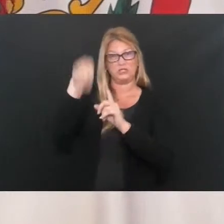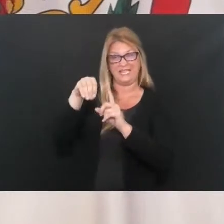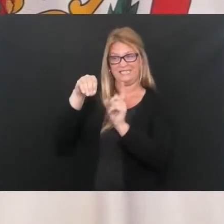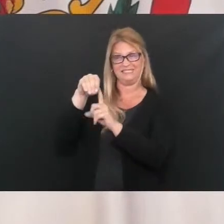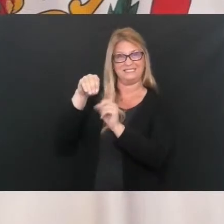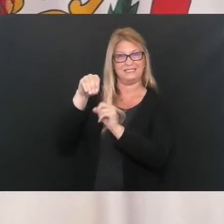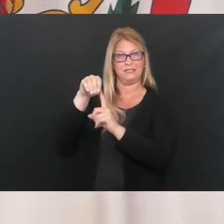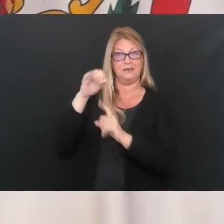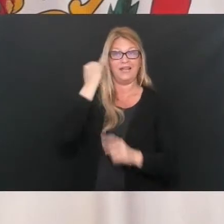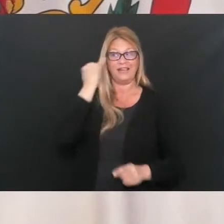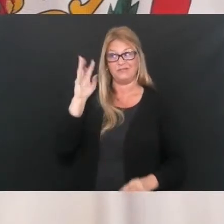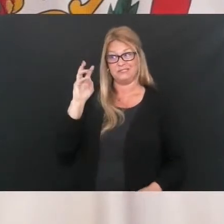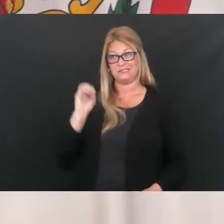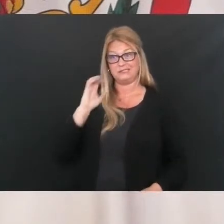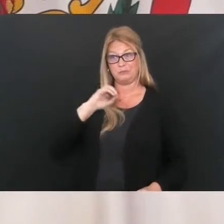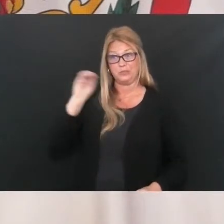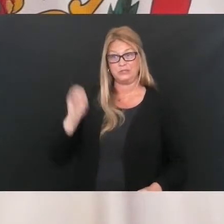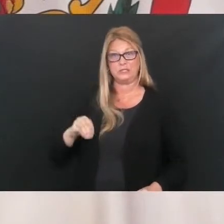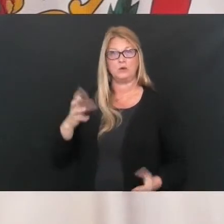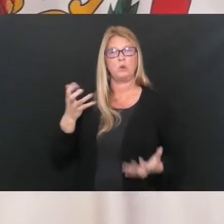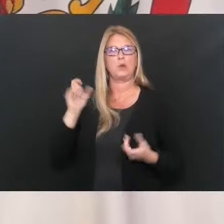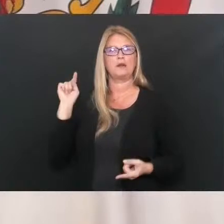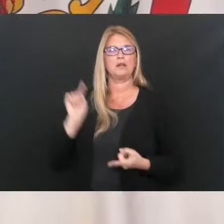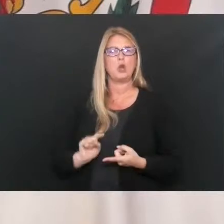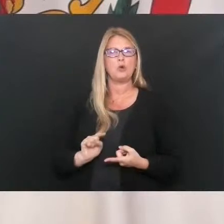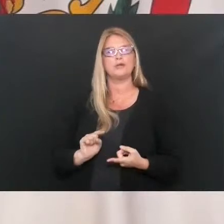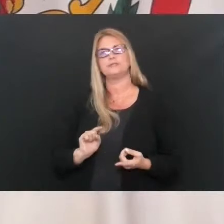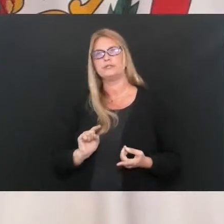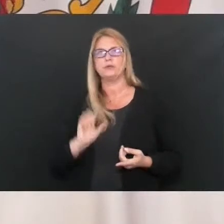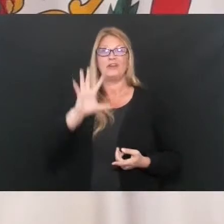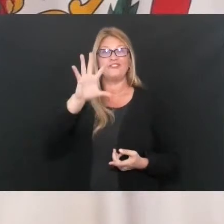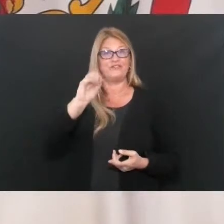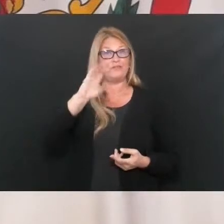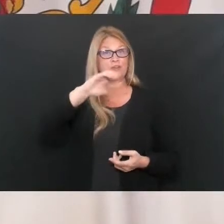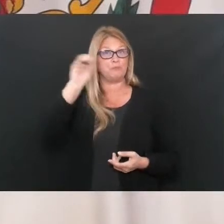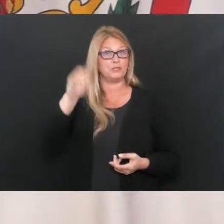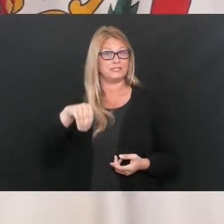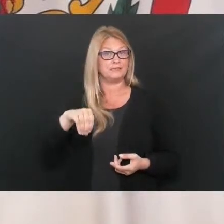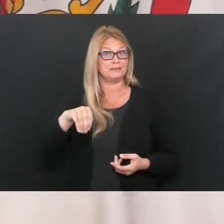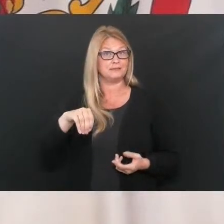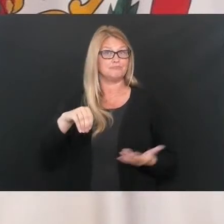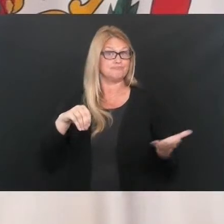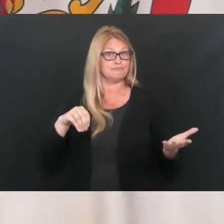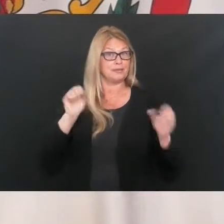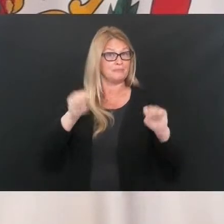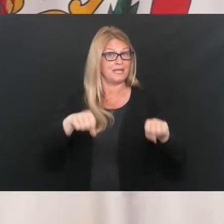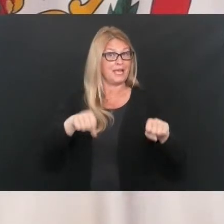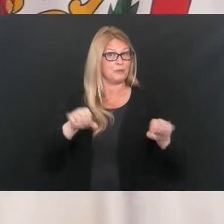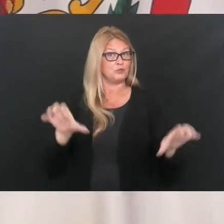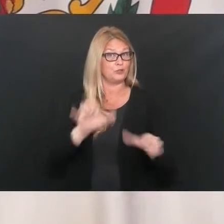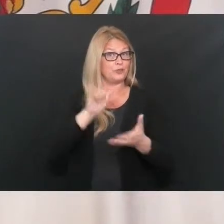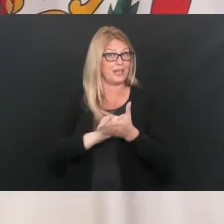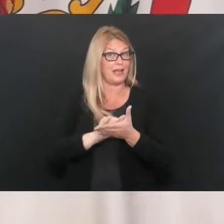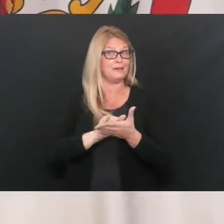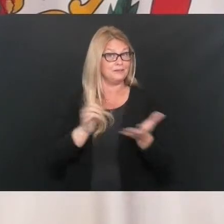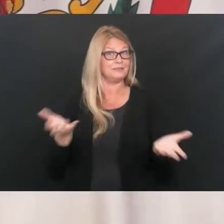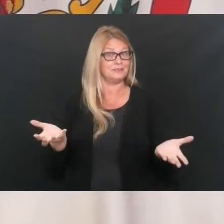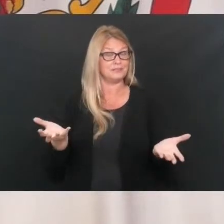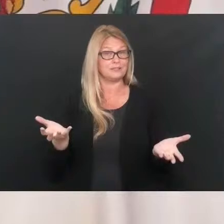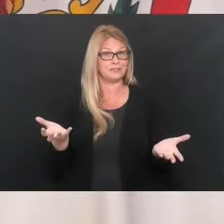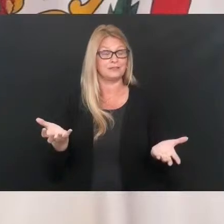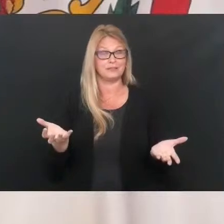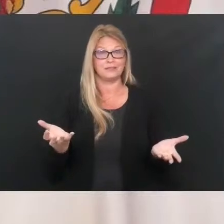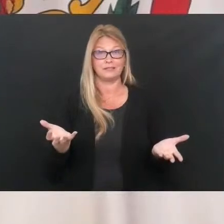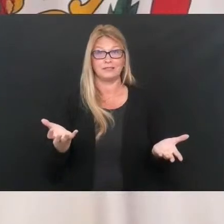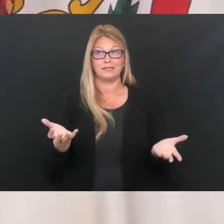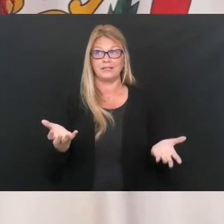at 60% and we wanted to lower that to 50% to be able to get there in that way,